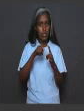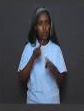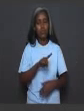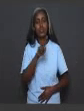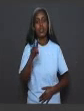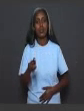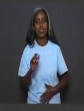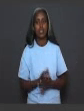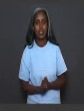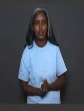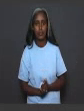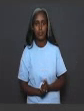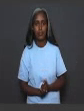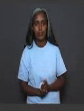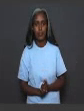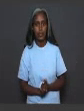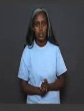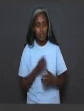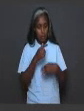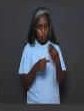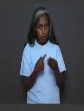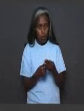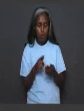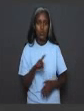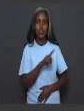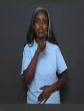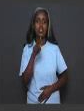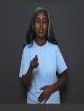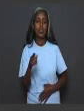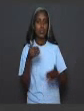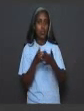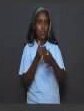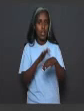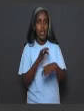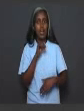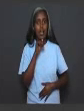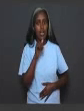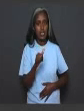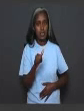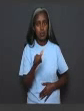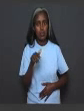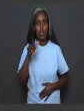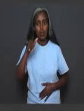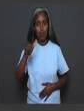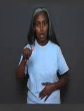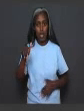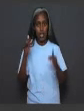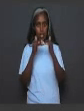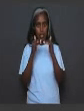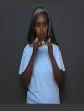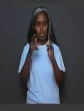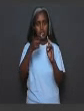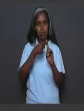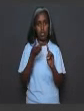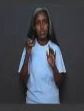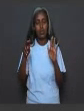equation. So the equations of the asymptotes are y equals